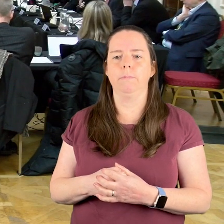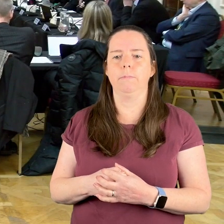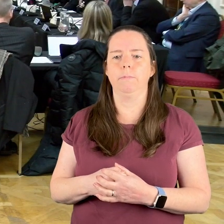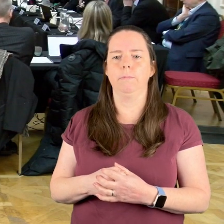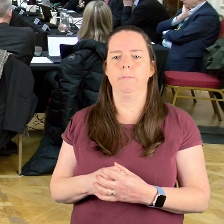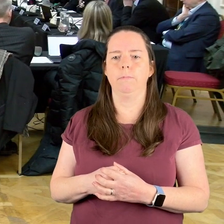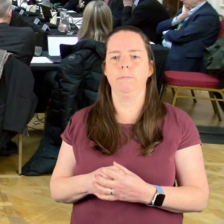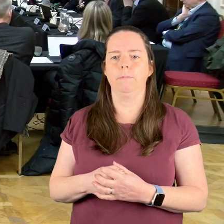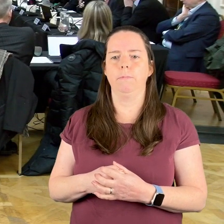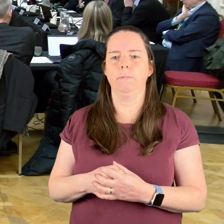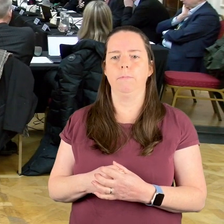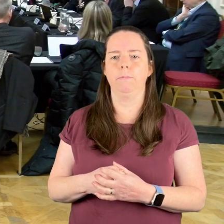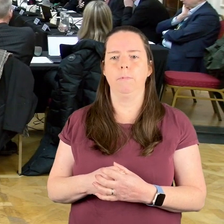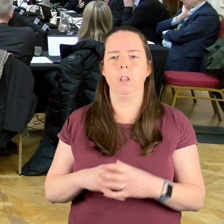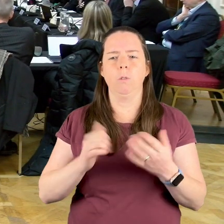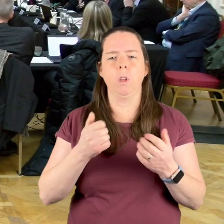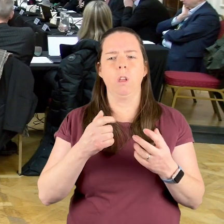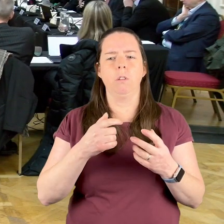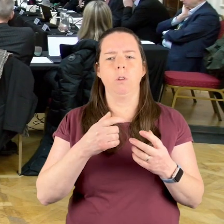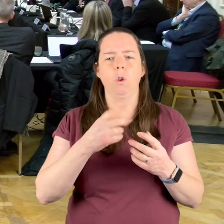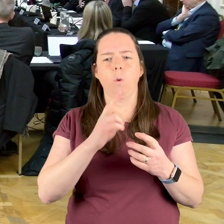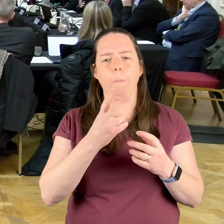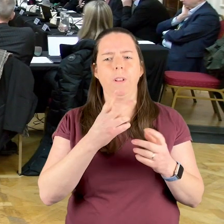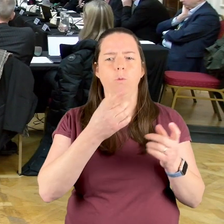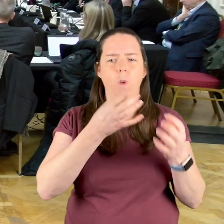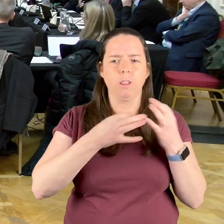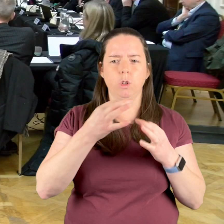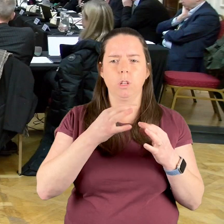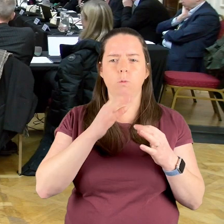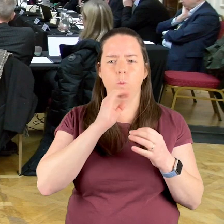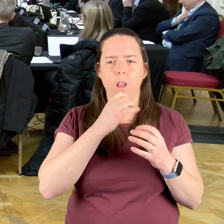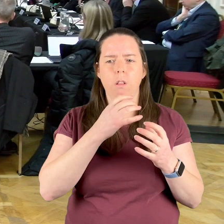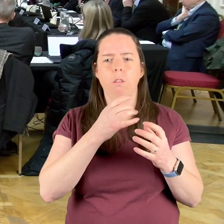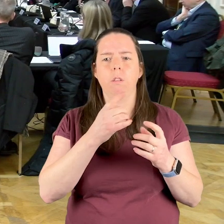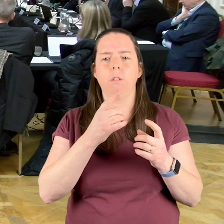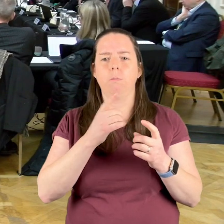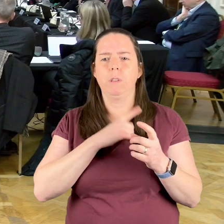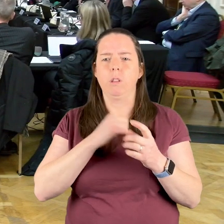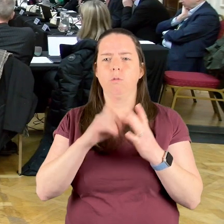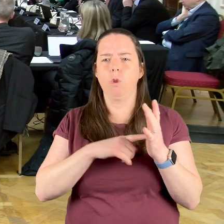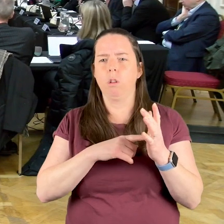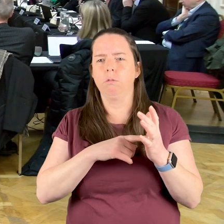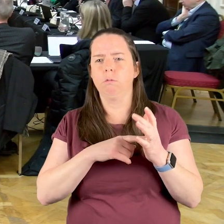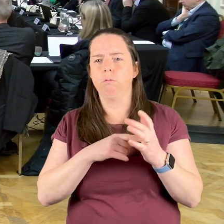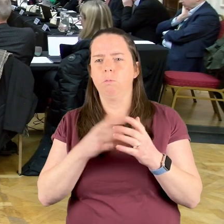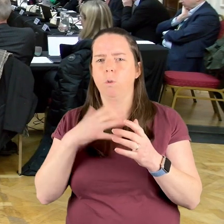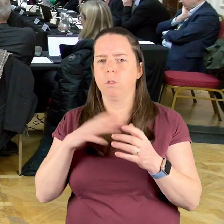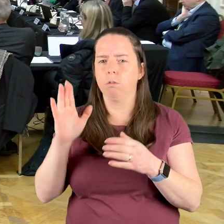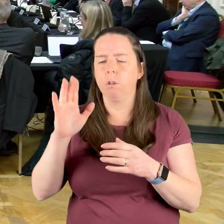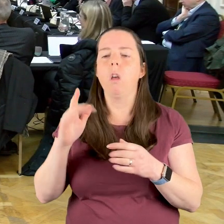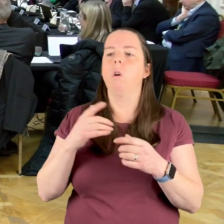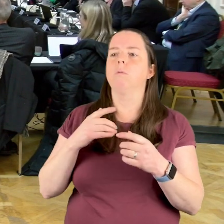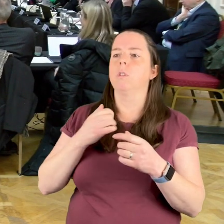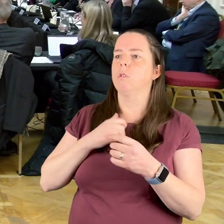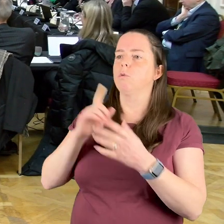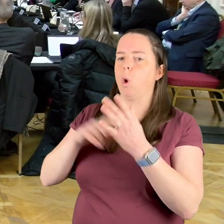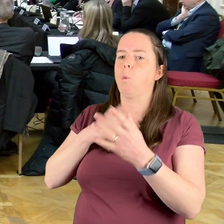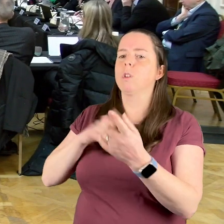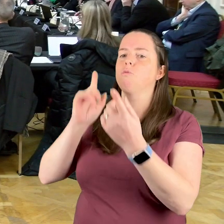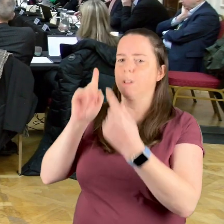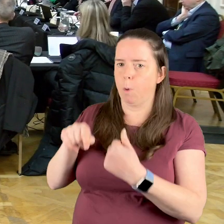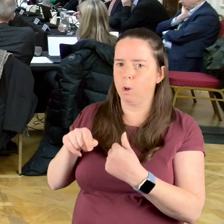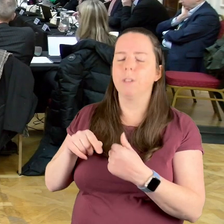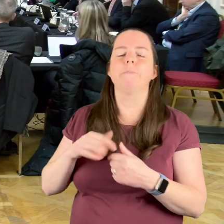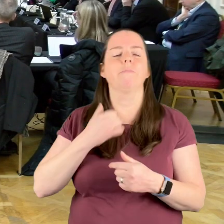I'm going to take a couple of questions because I think John also wants to come in. John is going to answer that one. Oh, sorry. My apologies. John's going to answer that one.